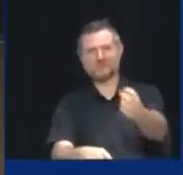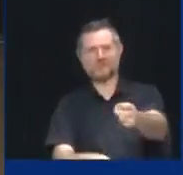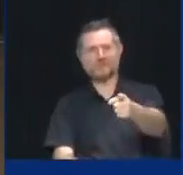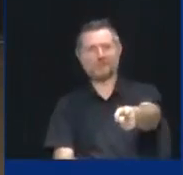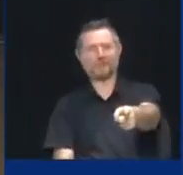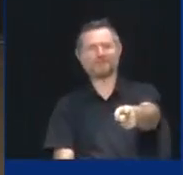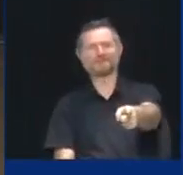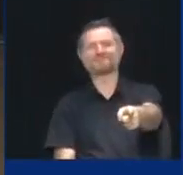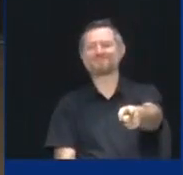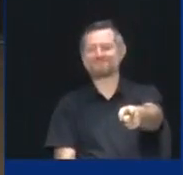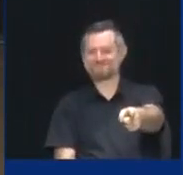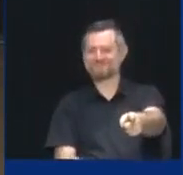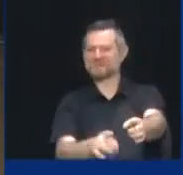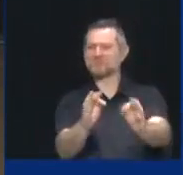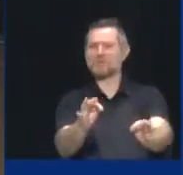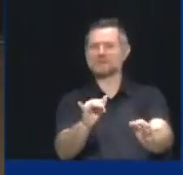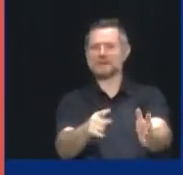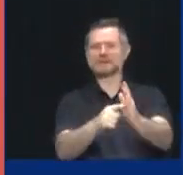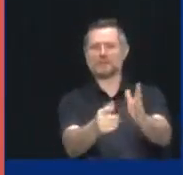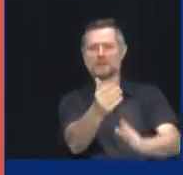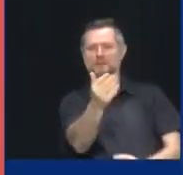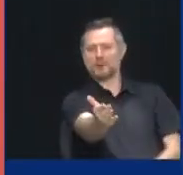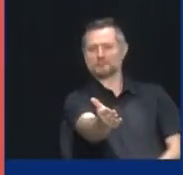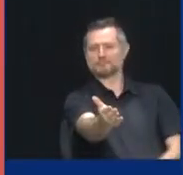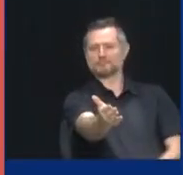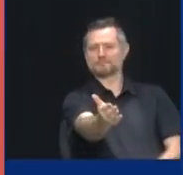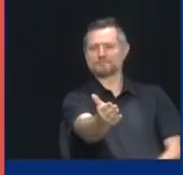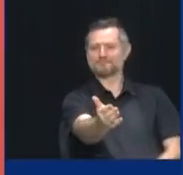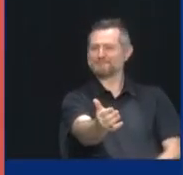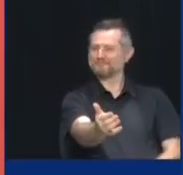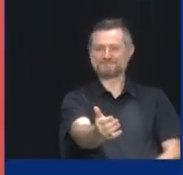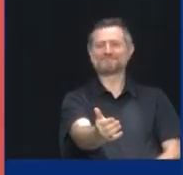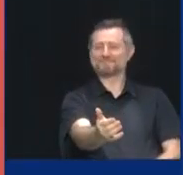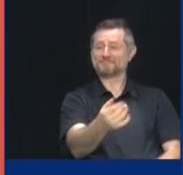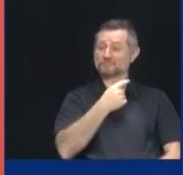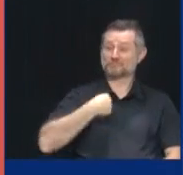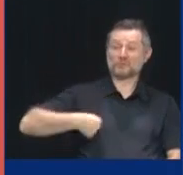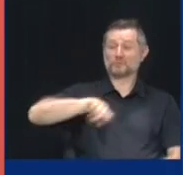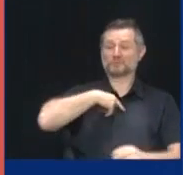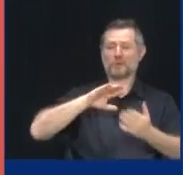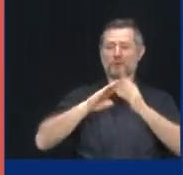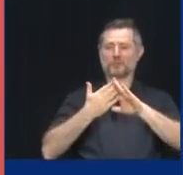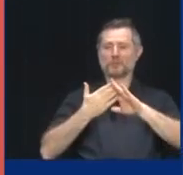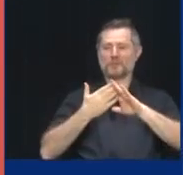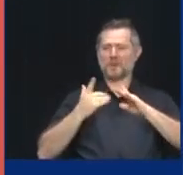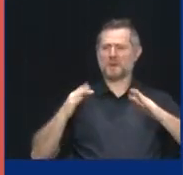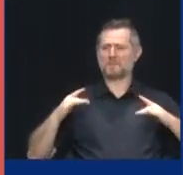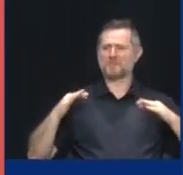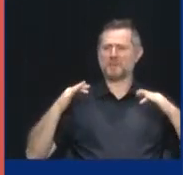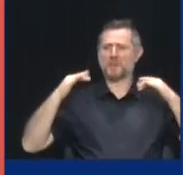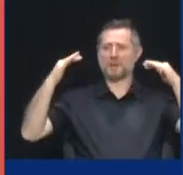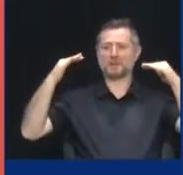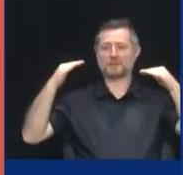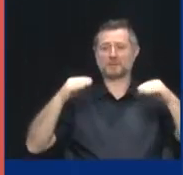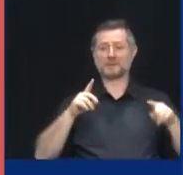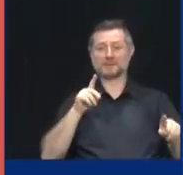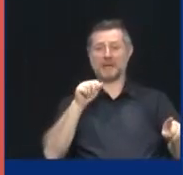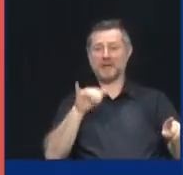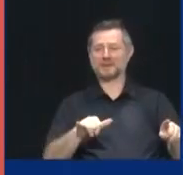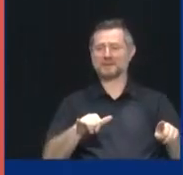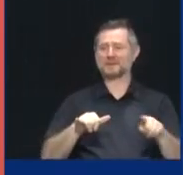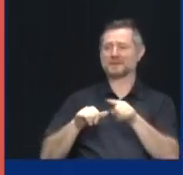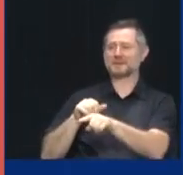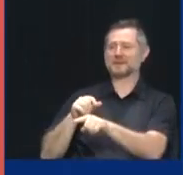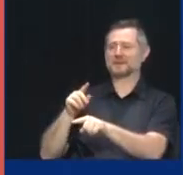Prime example. We are where we are today because Danny O'Donnell and Tom Duane and